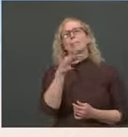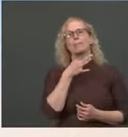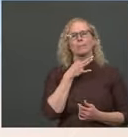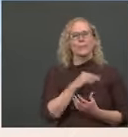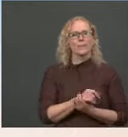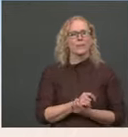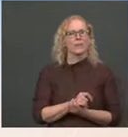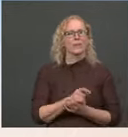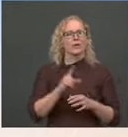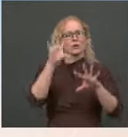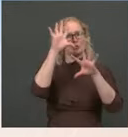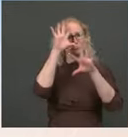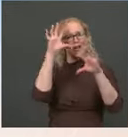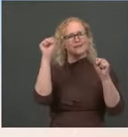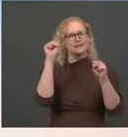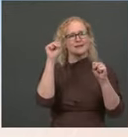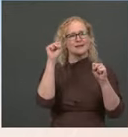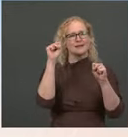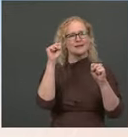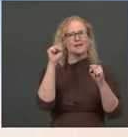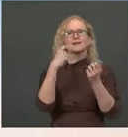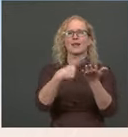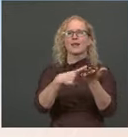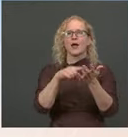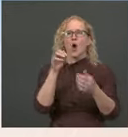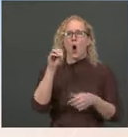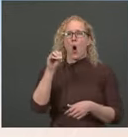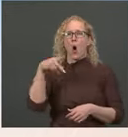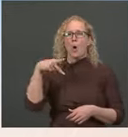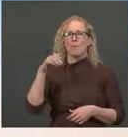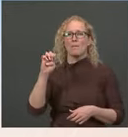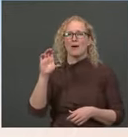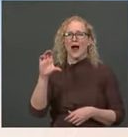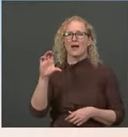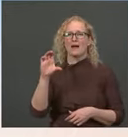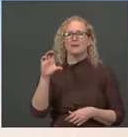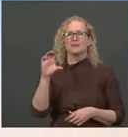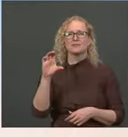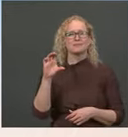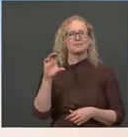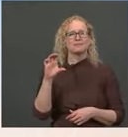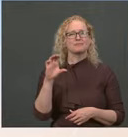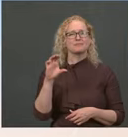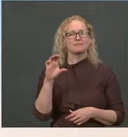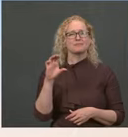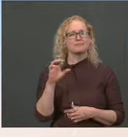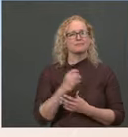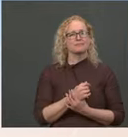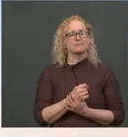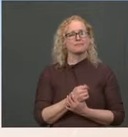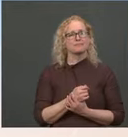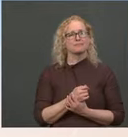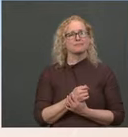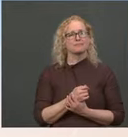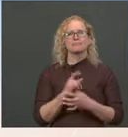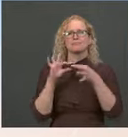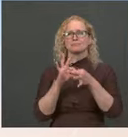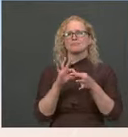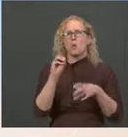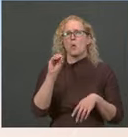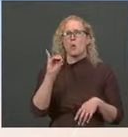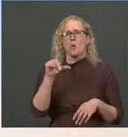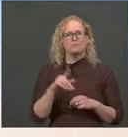supply. Is the president considering tapping the Strategic Petroleum Reserve? Yeah. Is there a timetable for making a decision on that? So I don't have